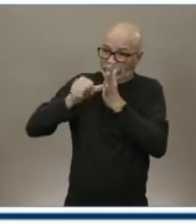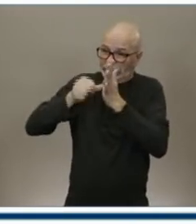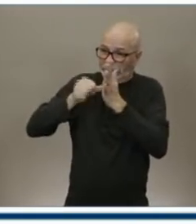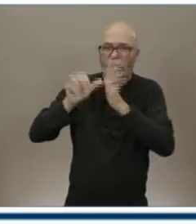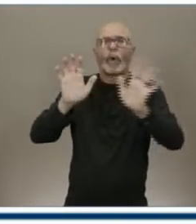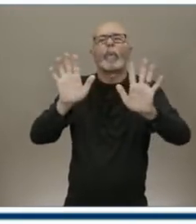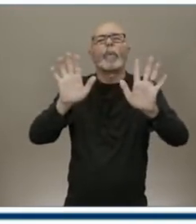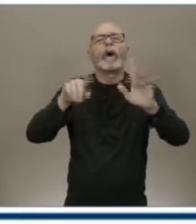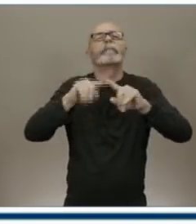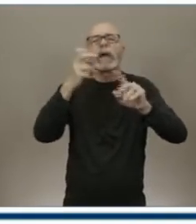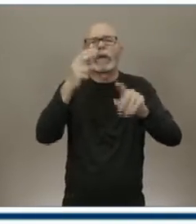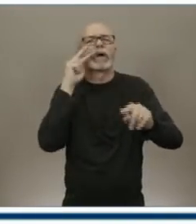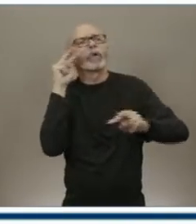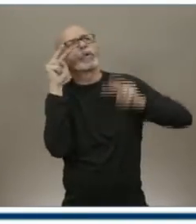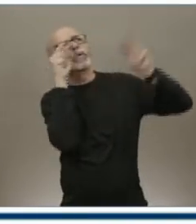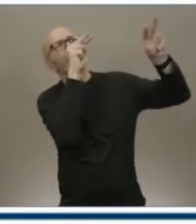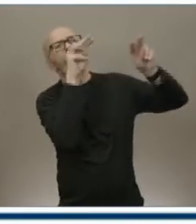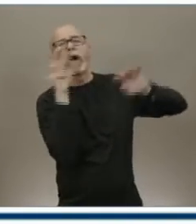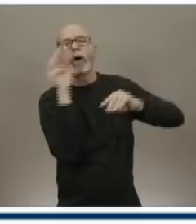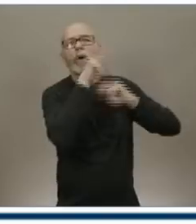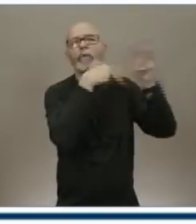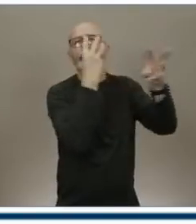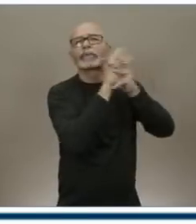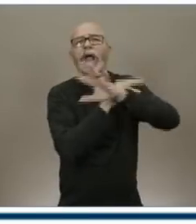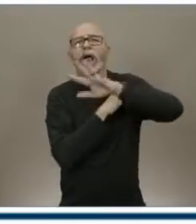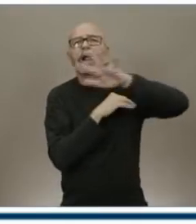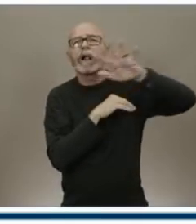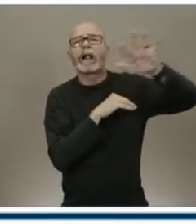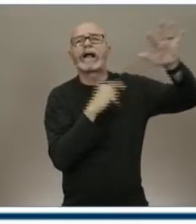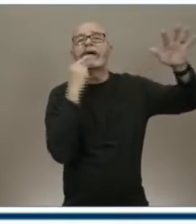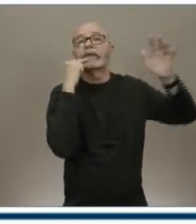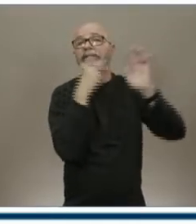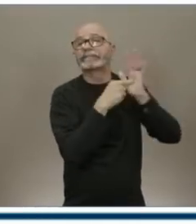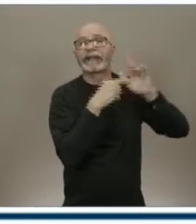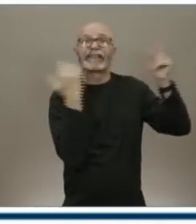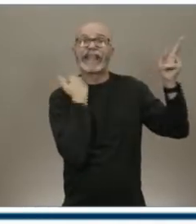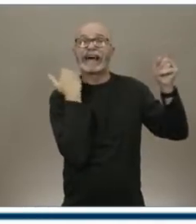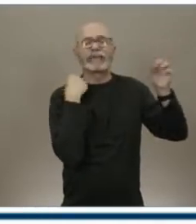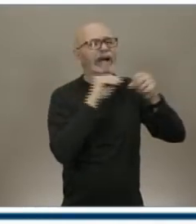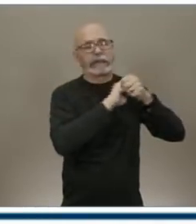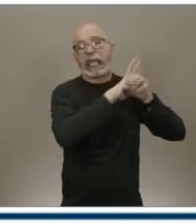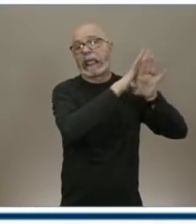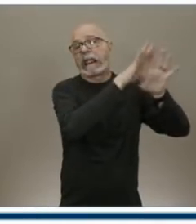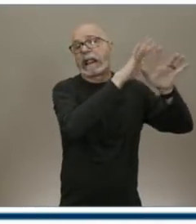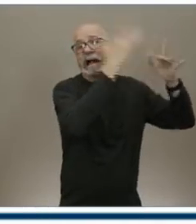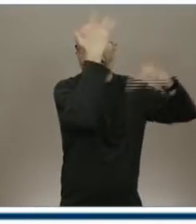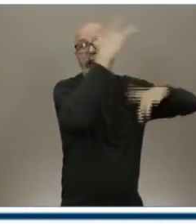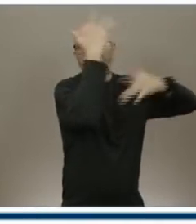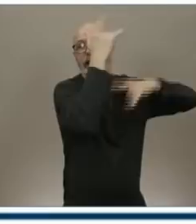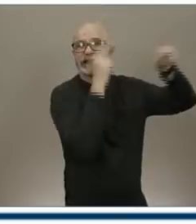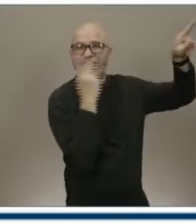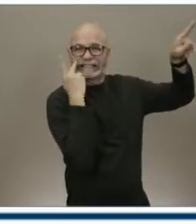holidays, as I mentioned in my remarks, like Thanksgiving in Western Canada, what's happening in other parts of the world on certain